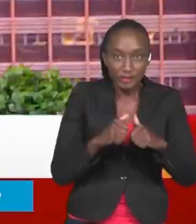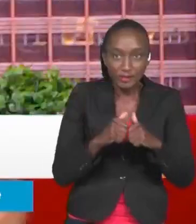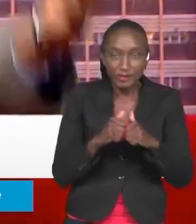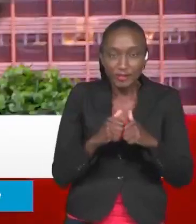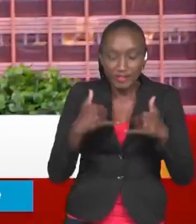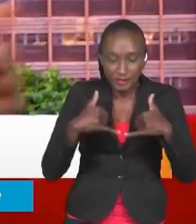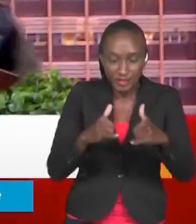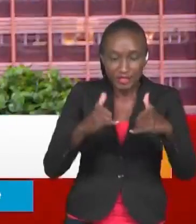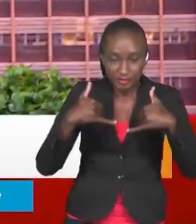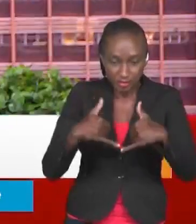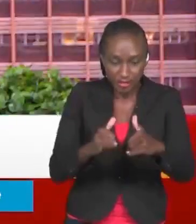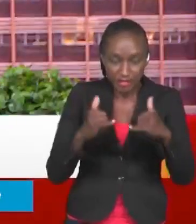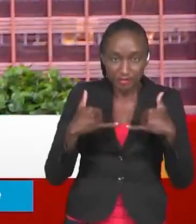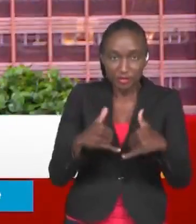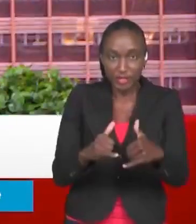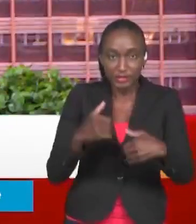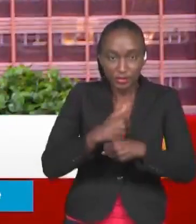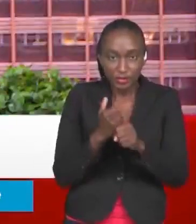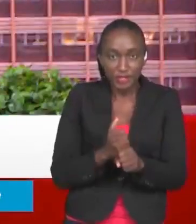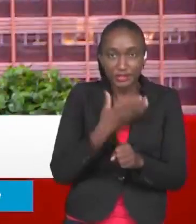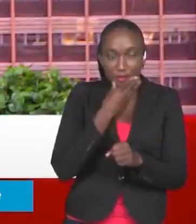the man to be forcefully penetrated.